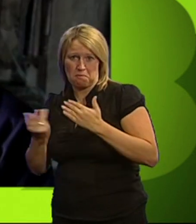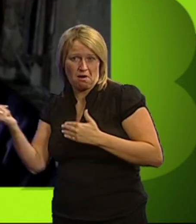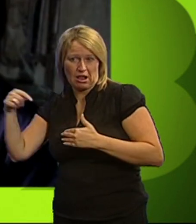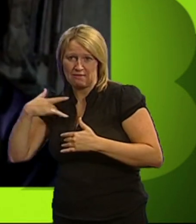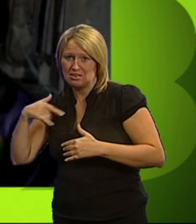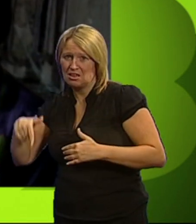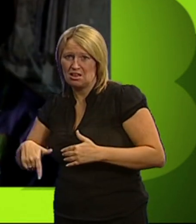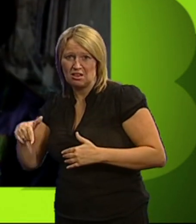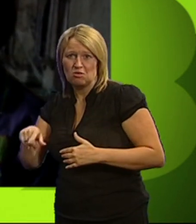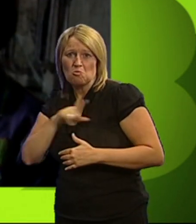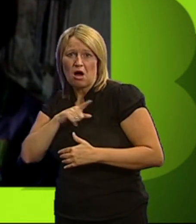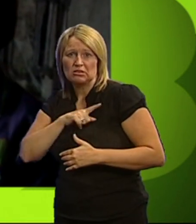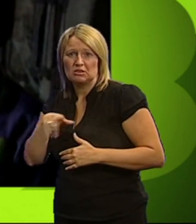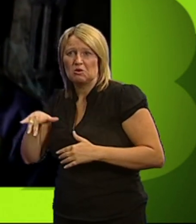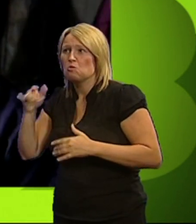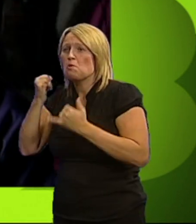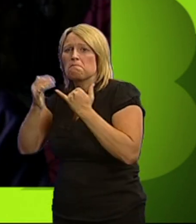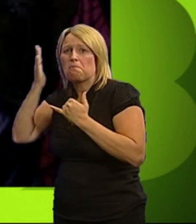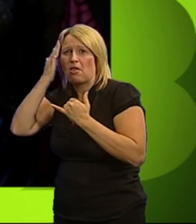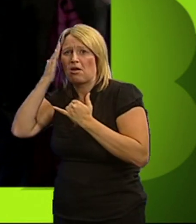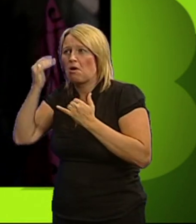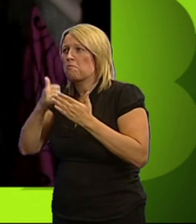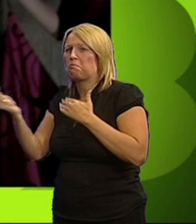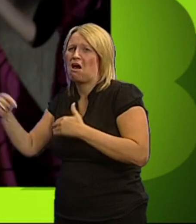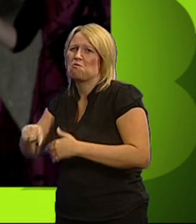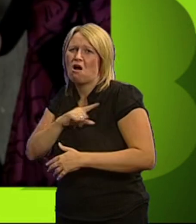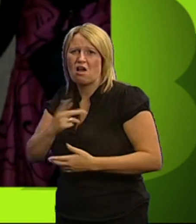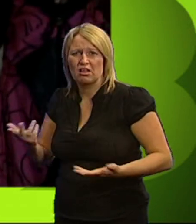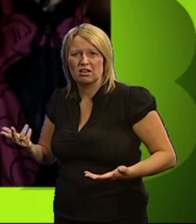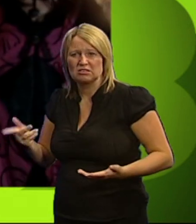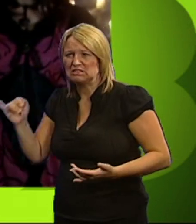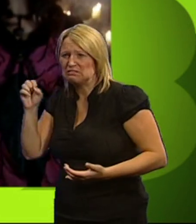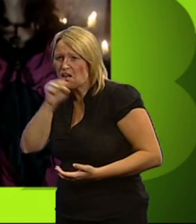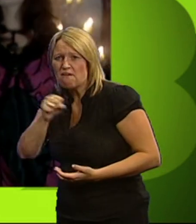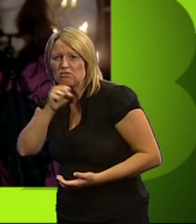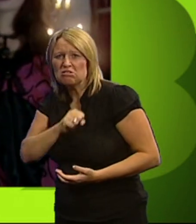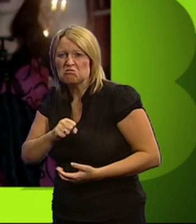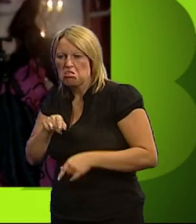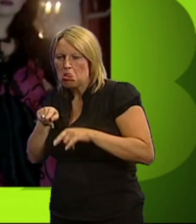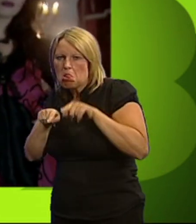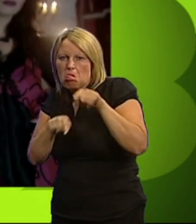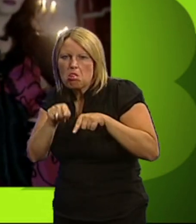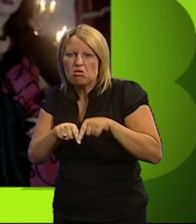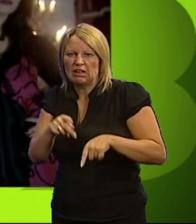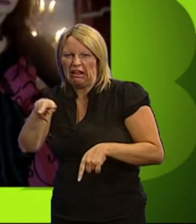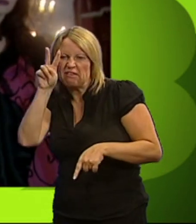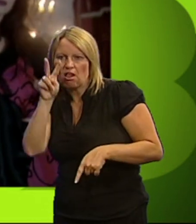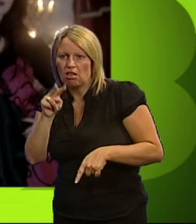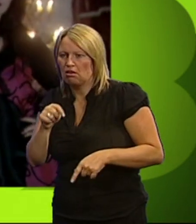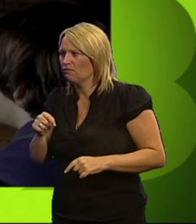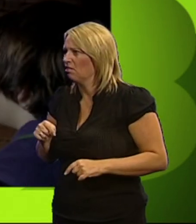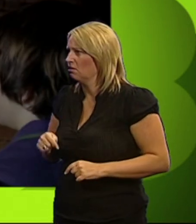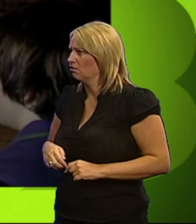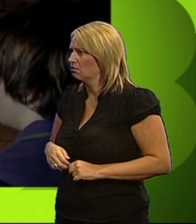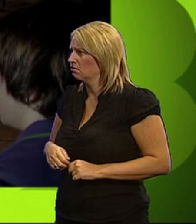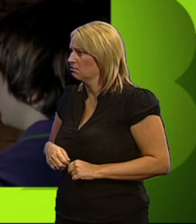here. And why would we want the world's worst mum back anyway? She's selfish, manipulative, and totally